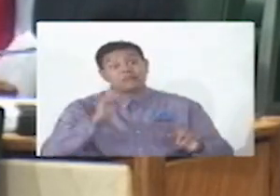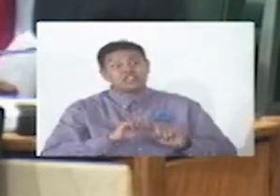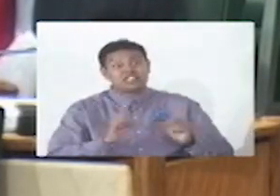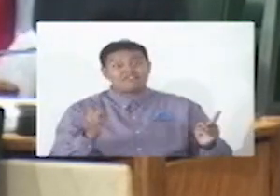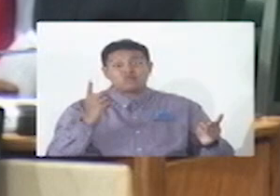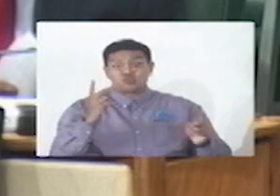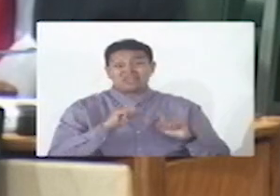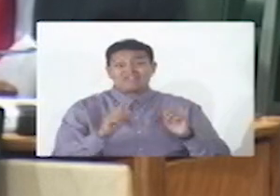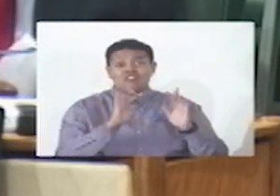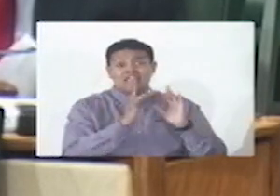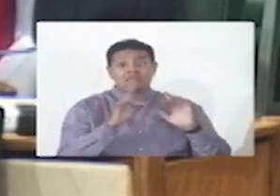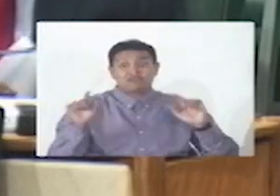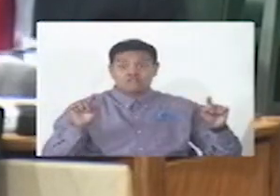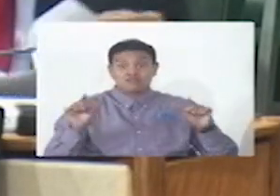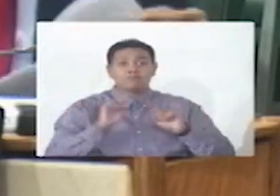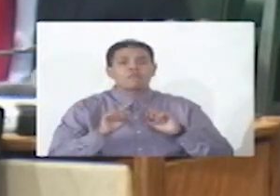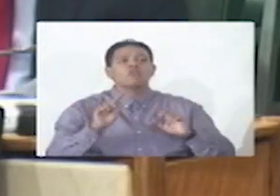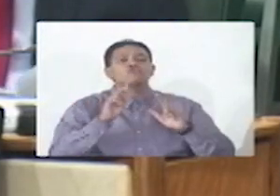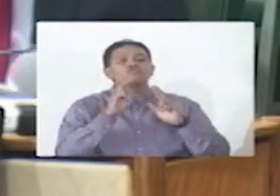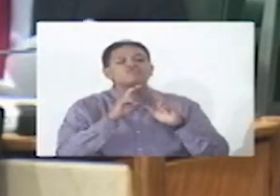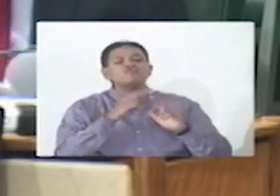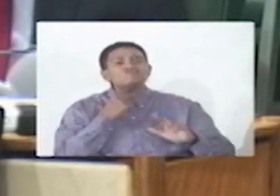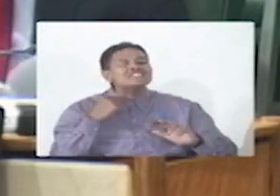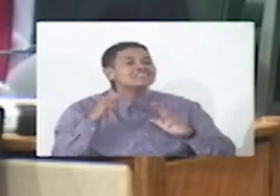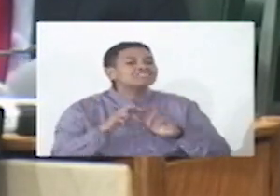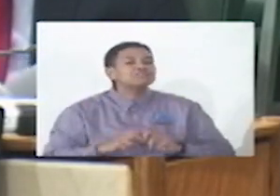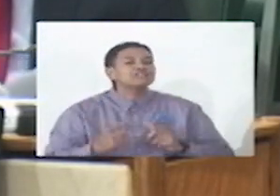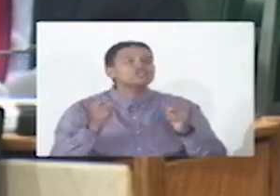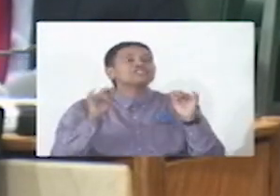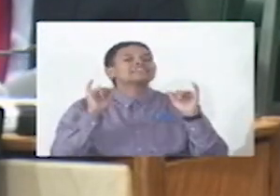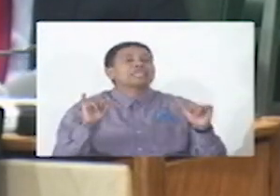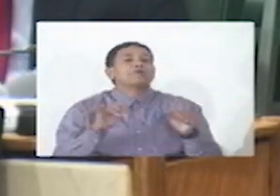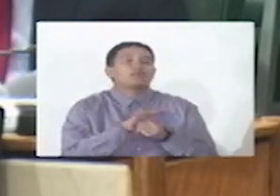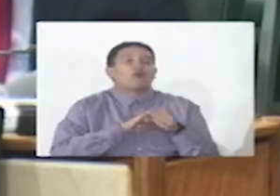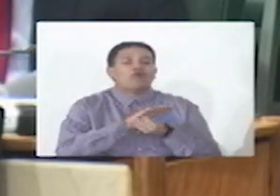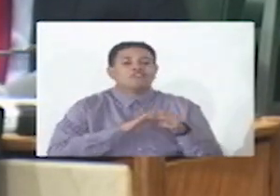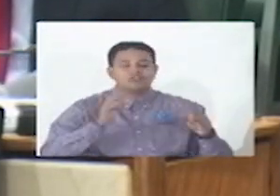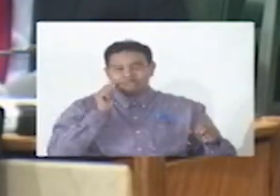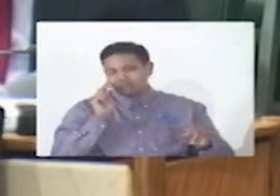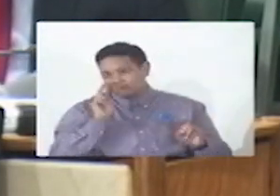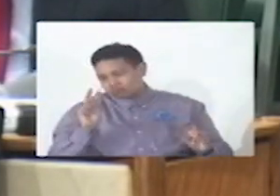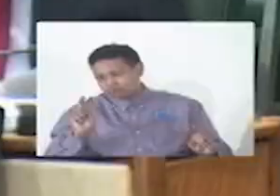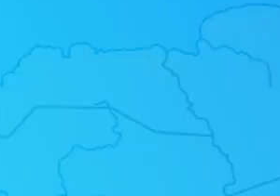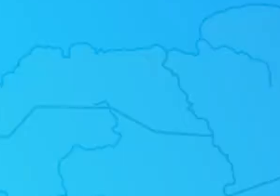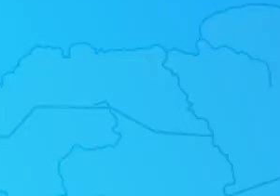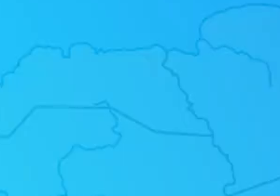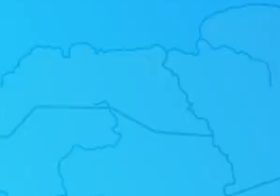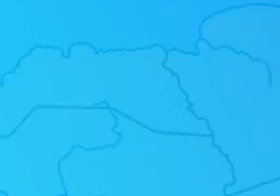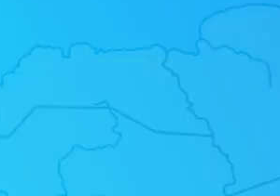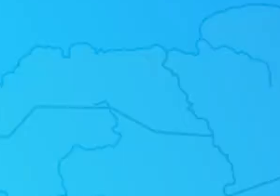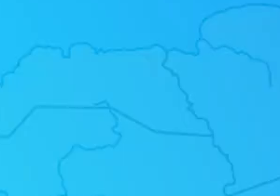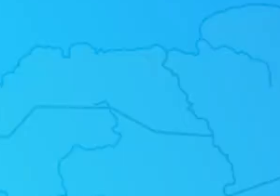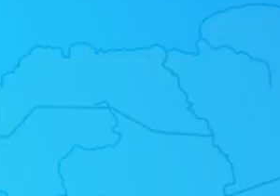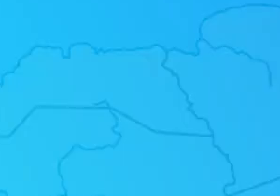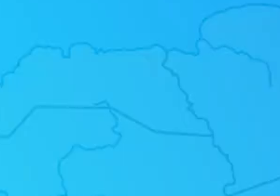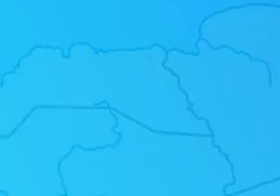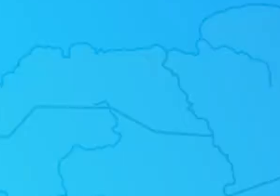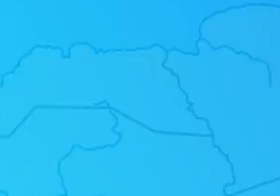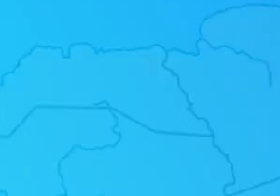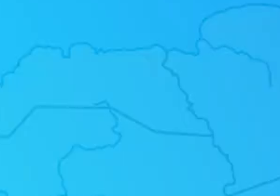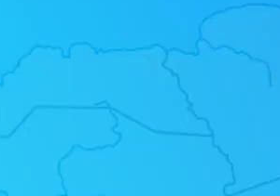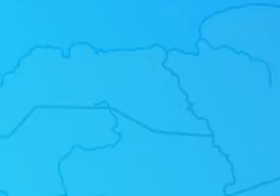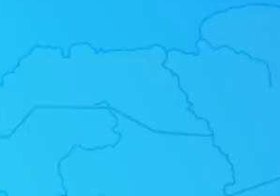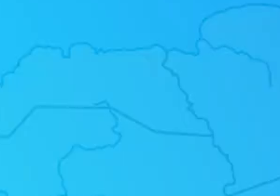done in the same place. Though they have been acknowledged in another place by the PM, I wish to acknowledge the Amber Group who